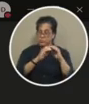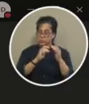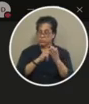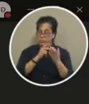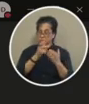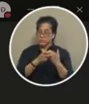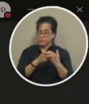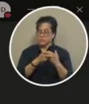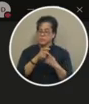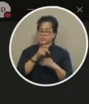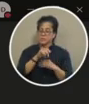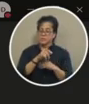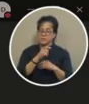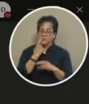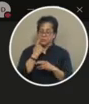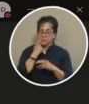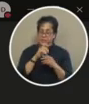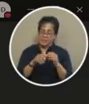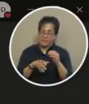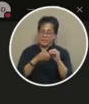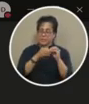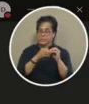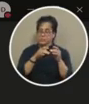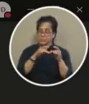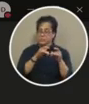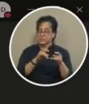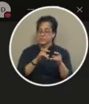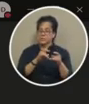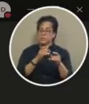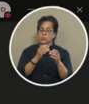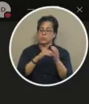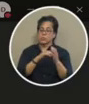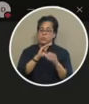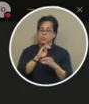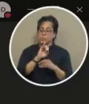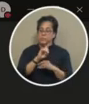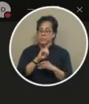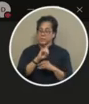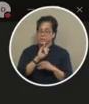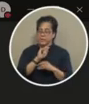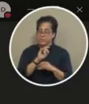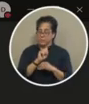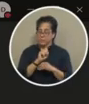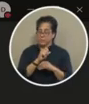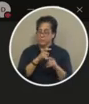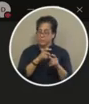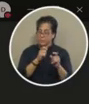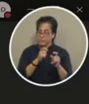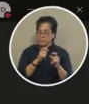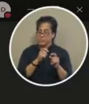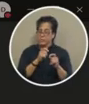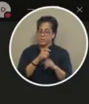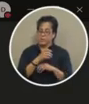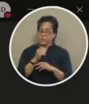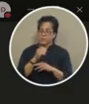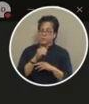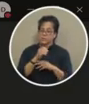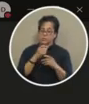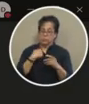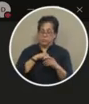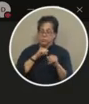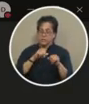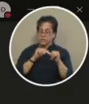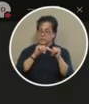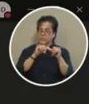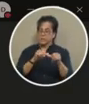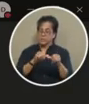projects. This just adds to the efficiency of being able to rebid items quickly so that we can continue with